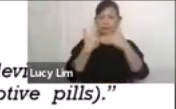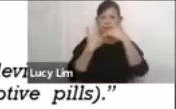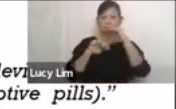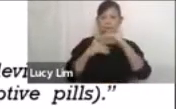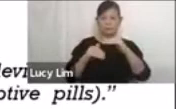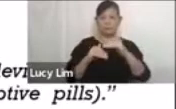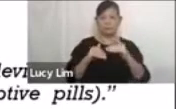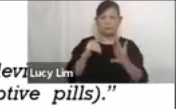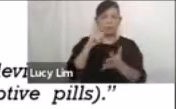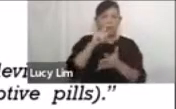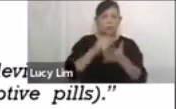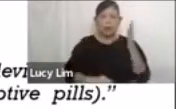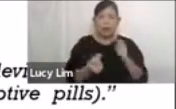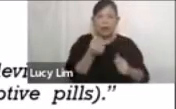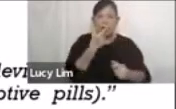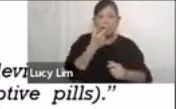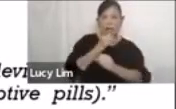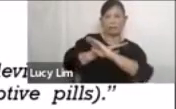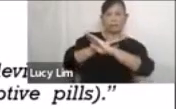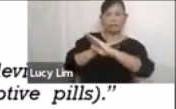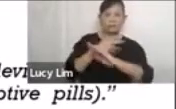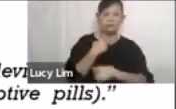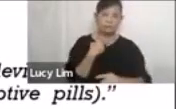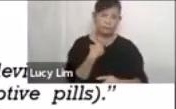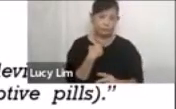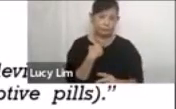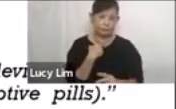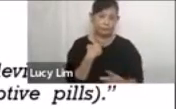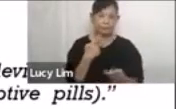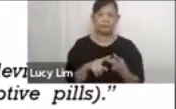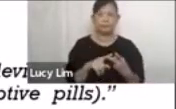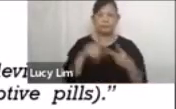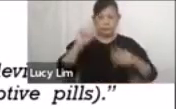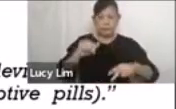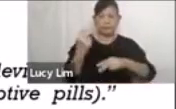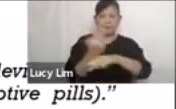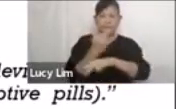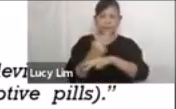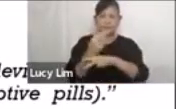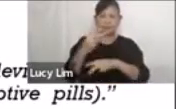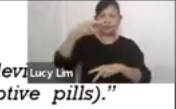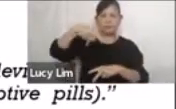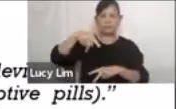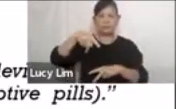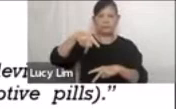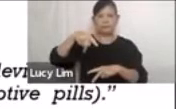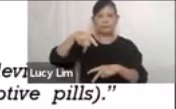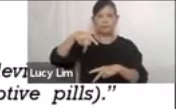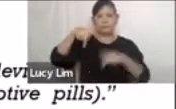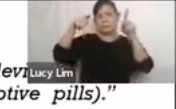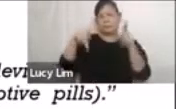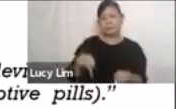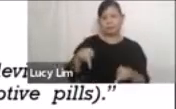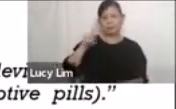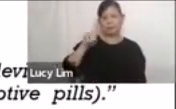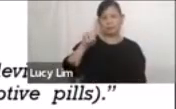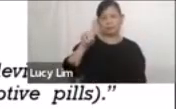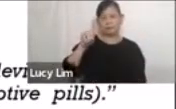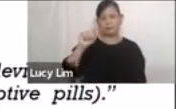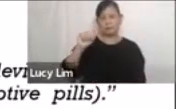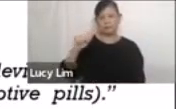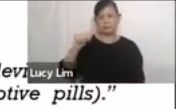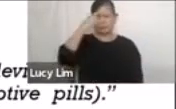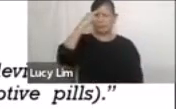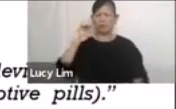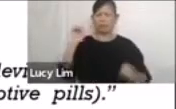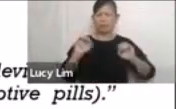of contraceptives that can be used by persons with physical disabilities, since they cannot feel any pain below